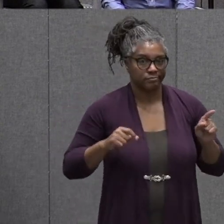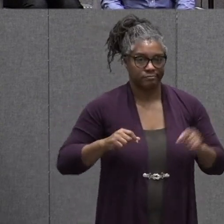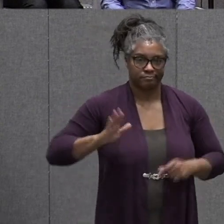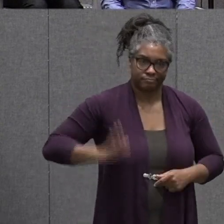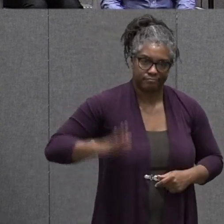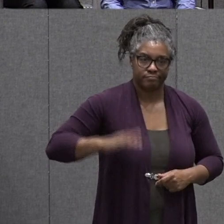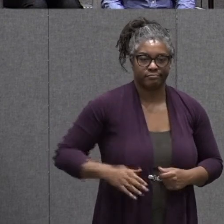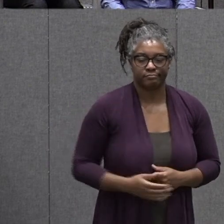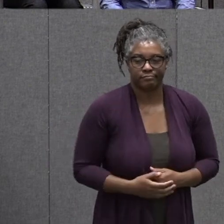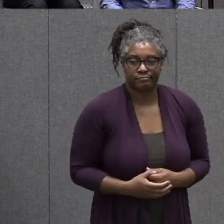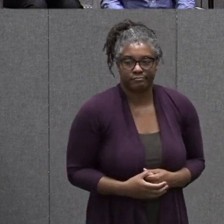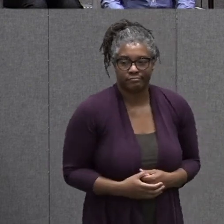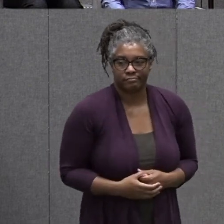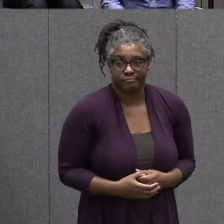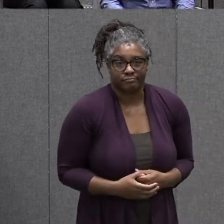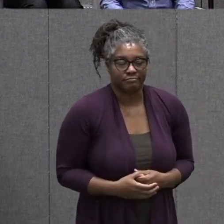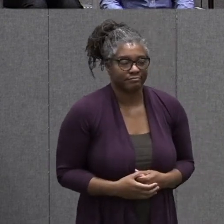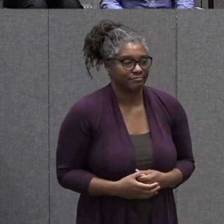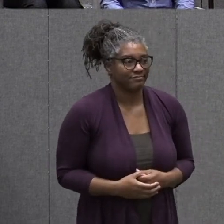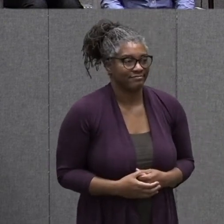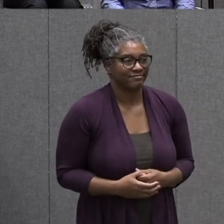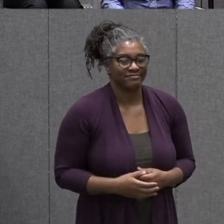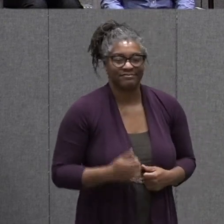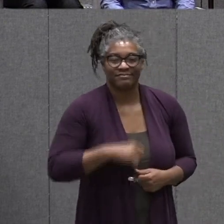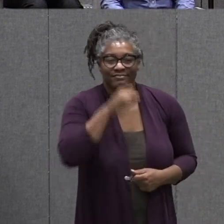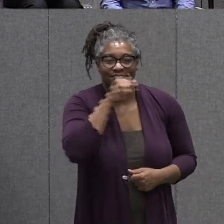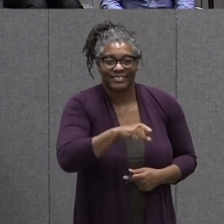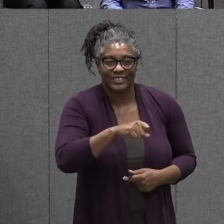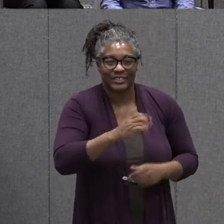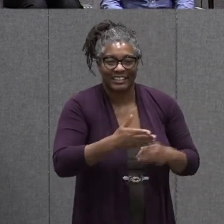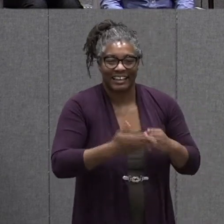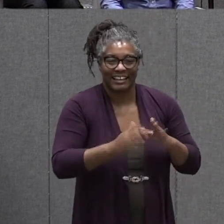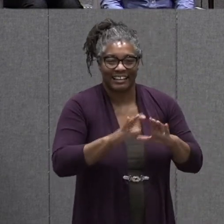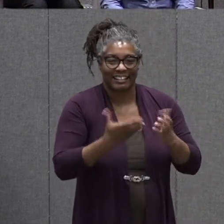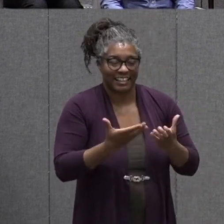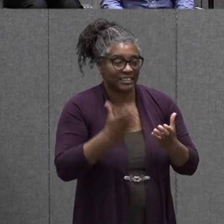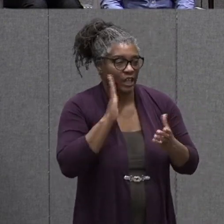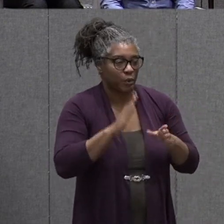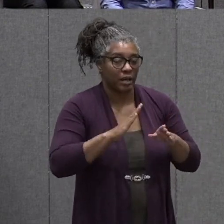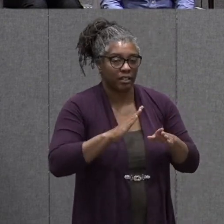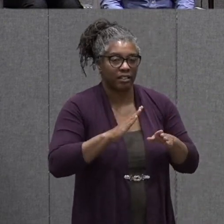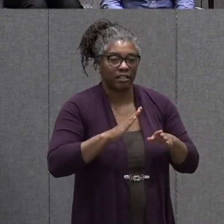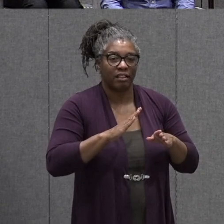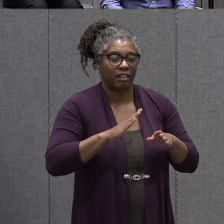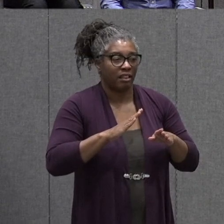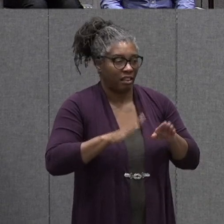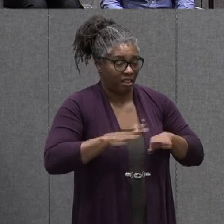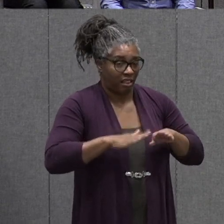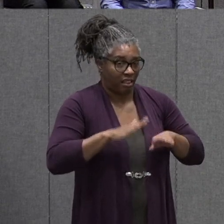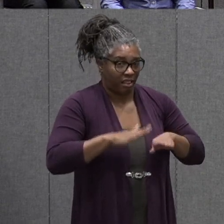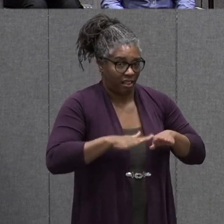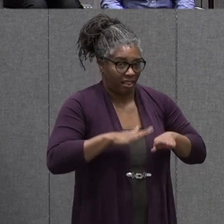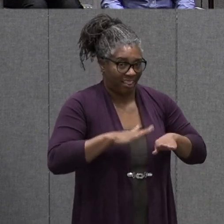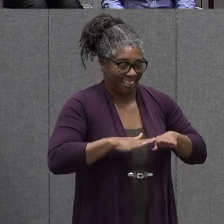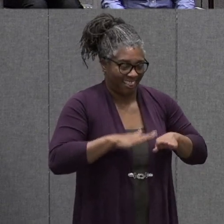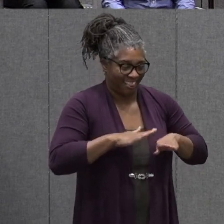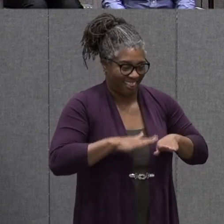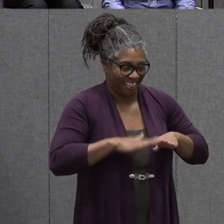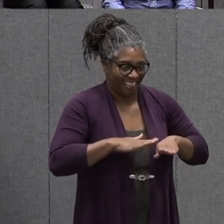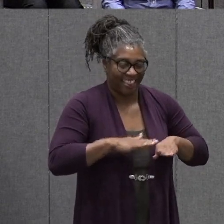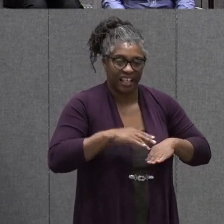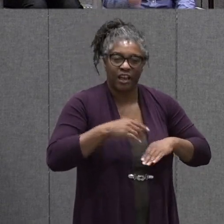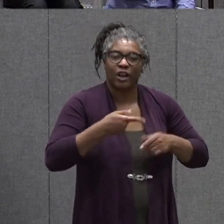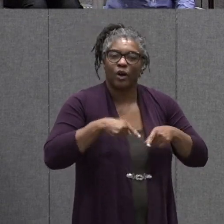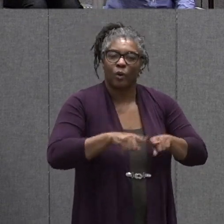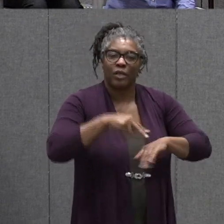I love doing this at the end of class with my kids because they'll do a rumble like this, standing in line when it's time to leave. So if you don't